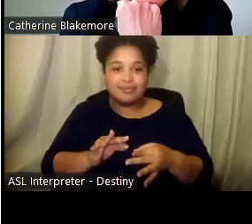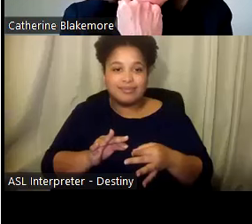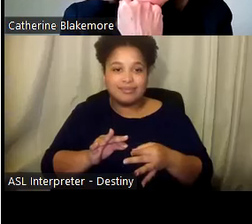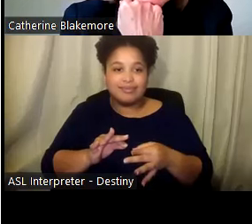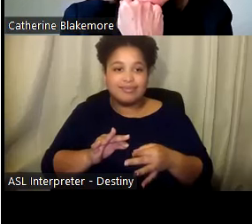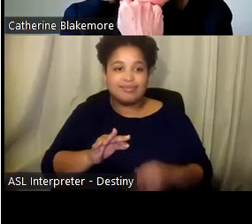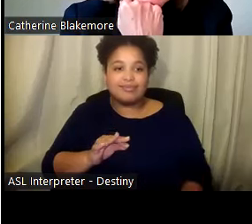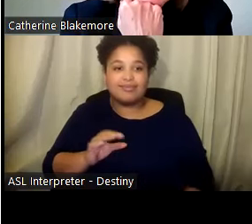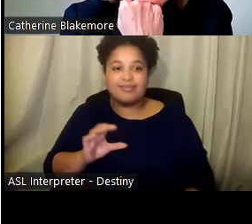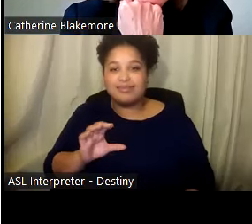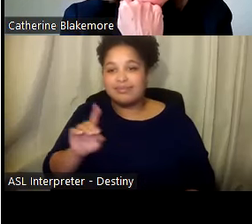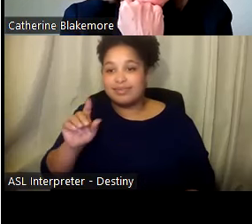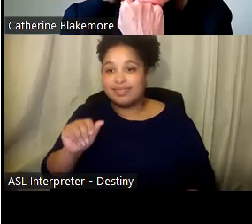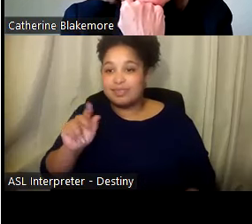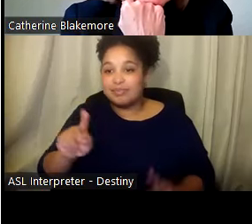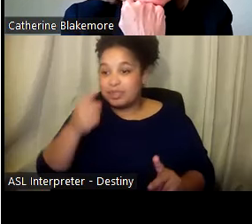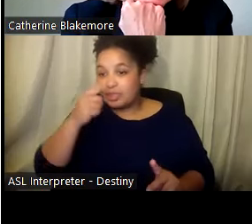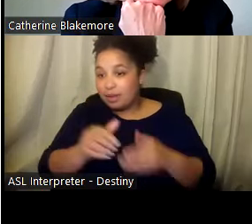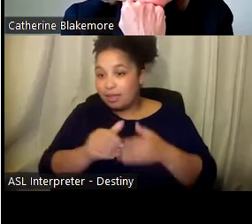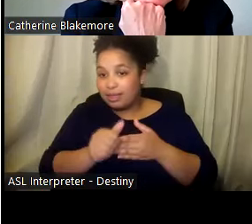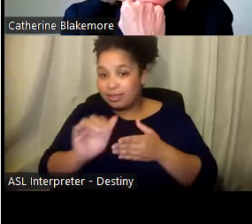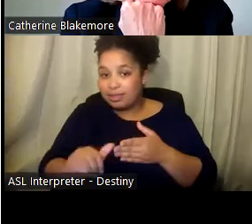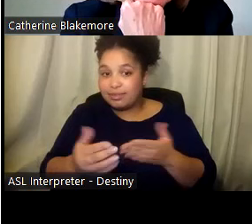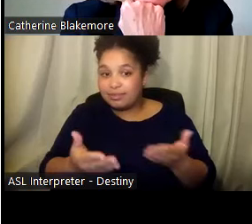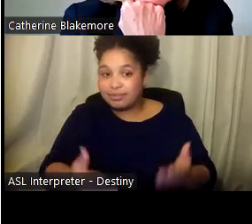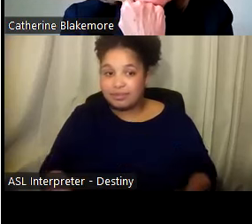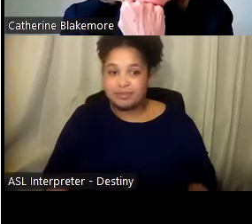CDA folks to facilitate that, that would be great.